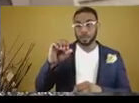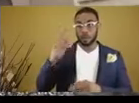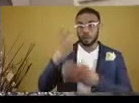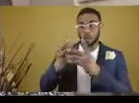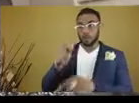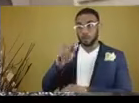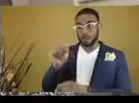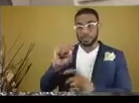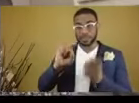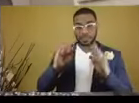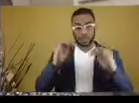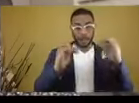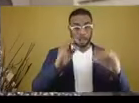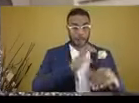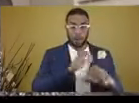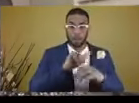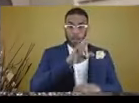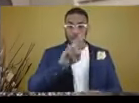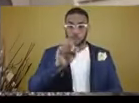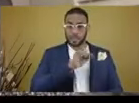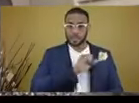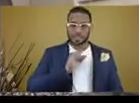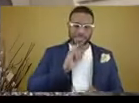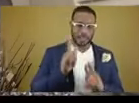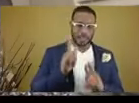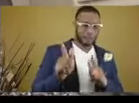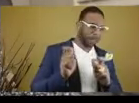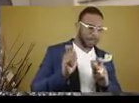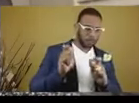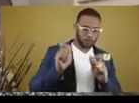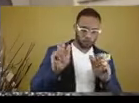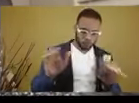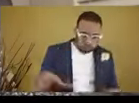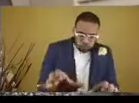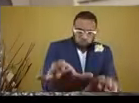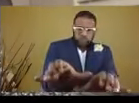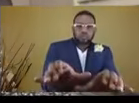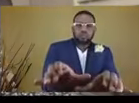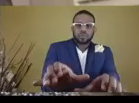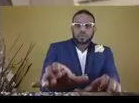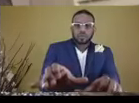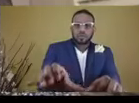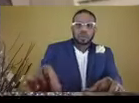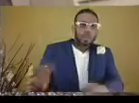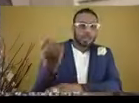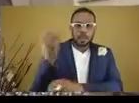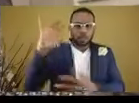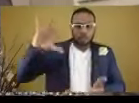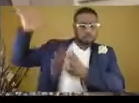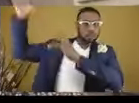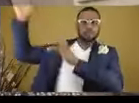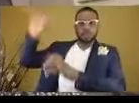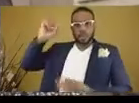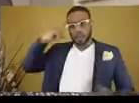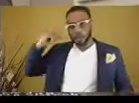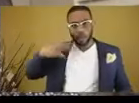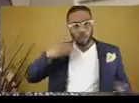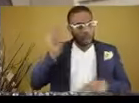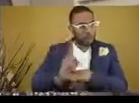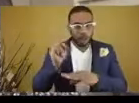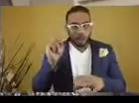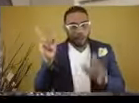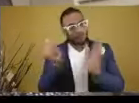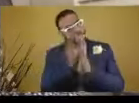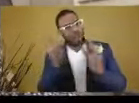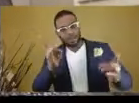power in the United States Senate. And immediately afterwards, there was an insurrection at the Capitol and white supremacist violence